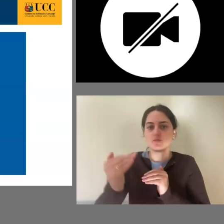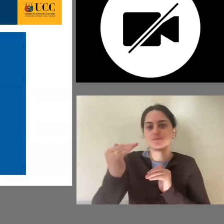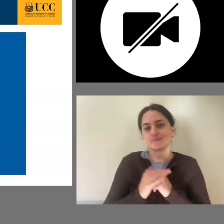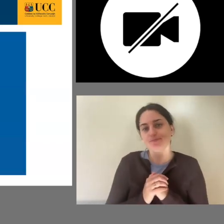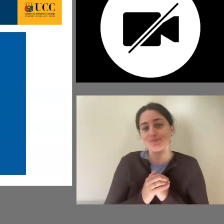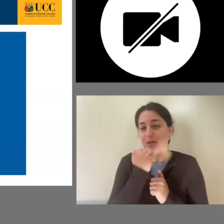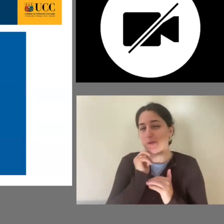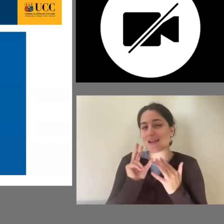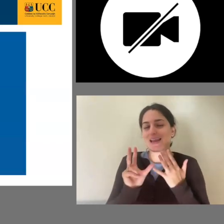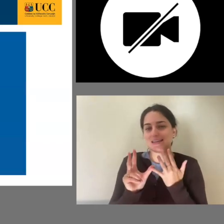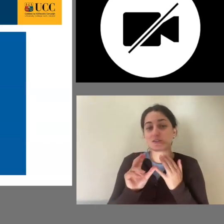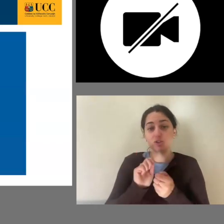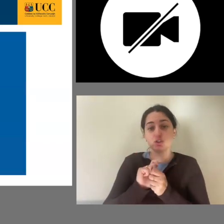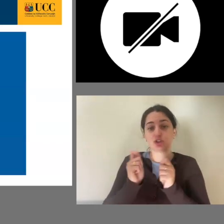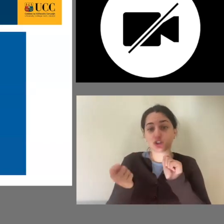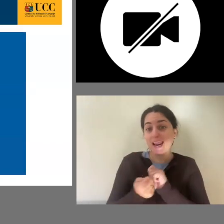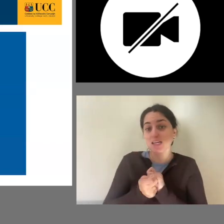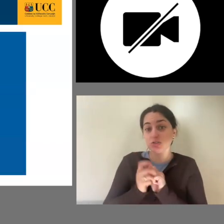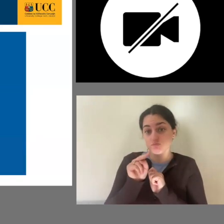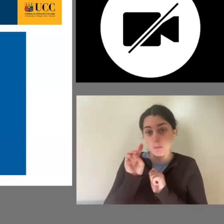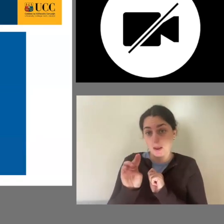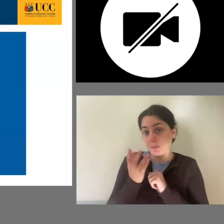8. Change is possible.